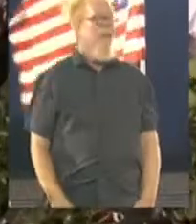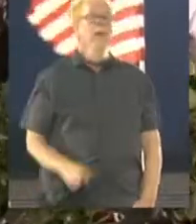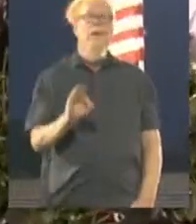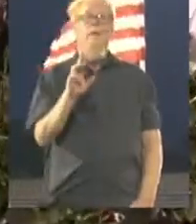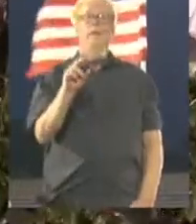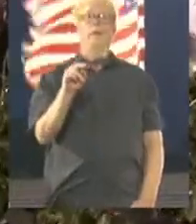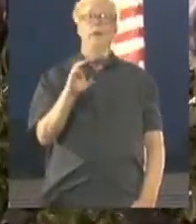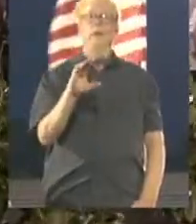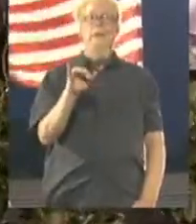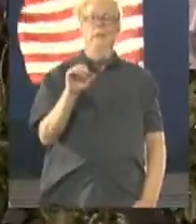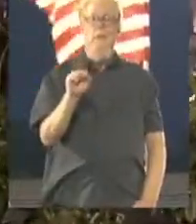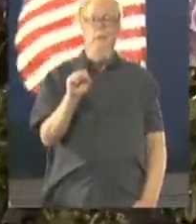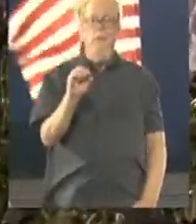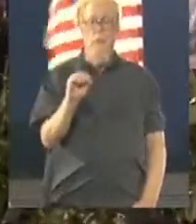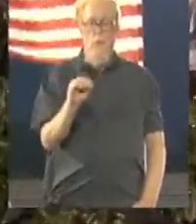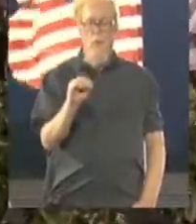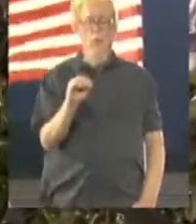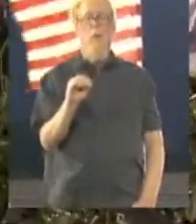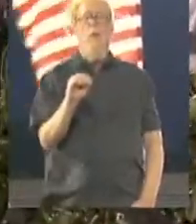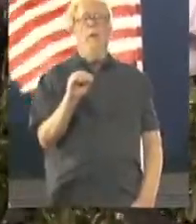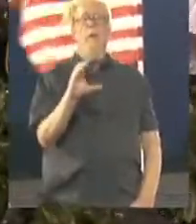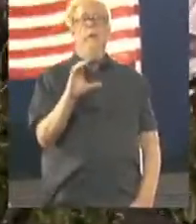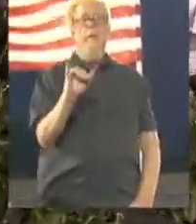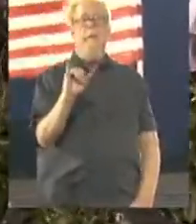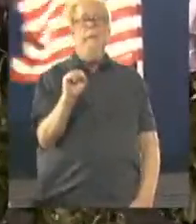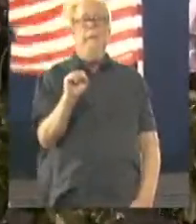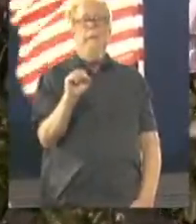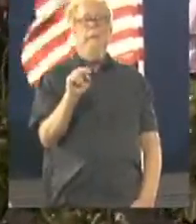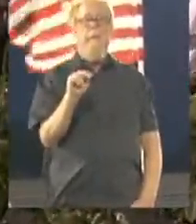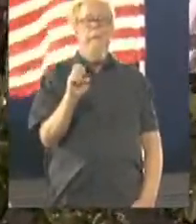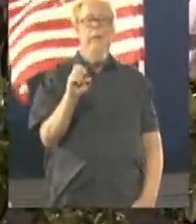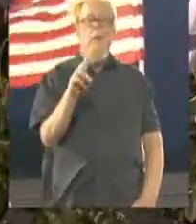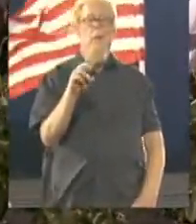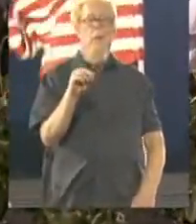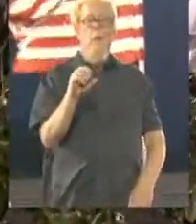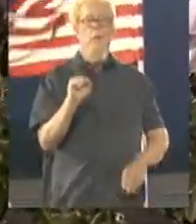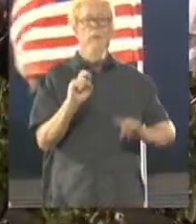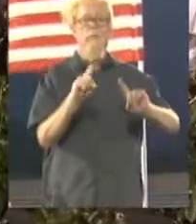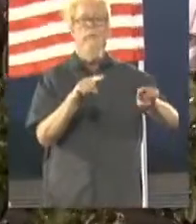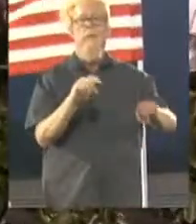Francisco Cisneros will be attending St. Philip's College.